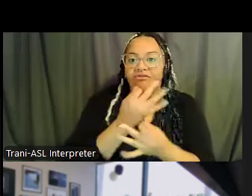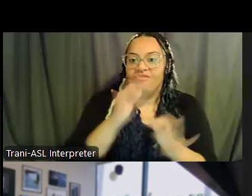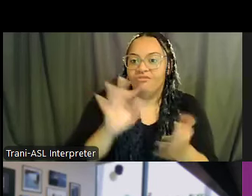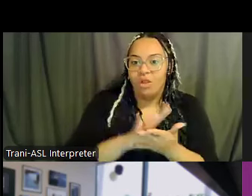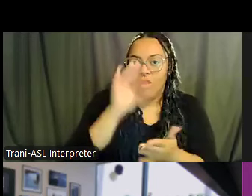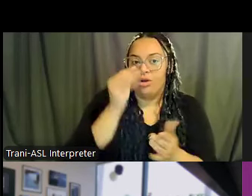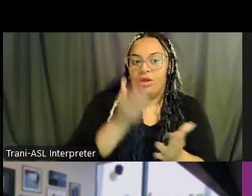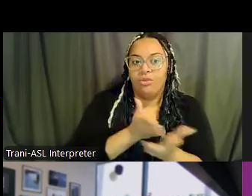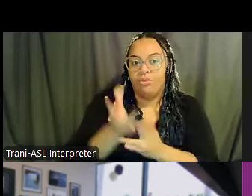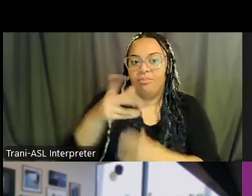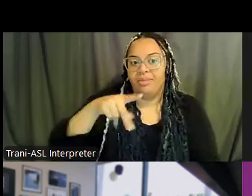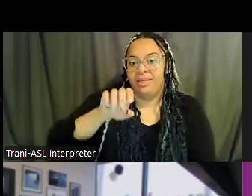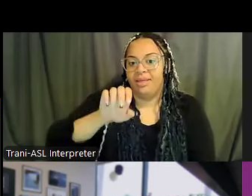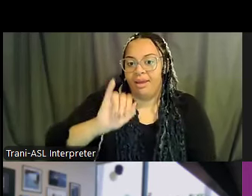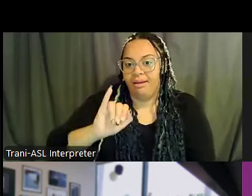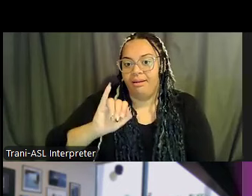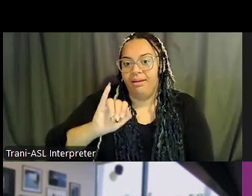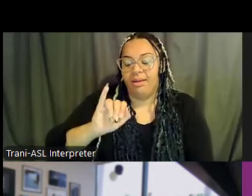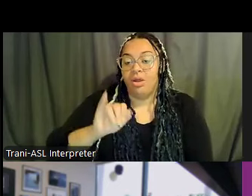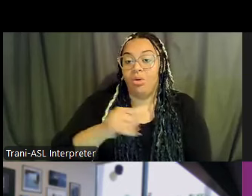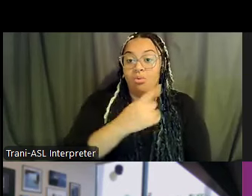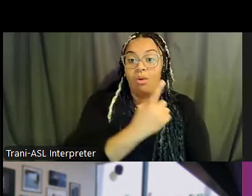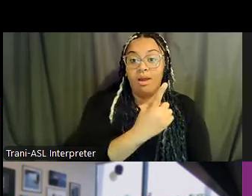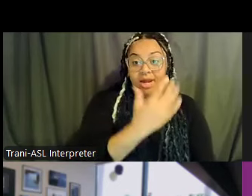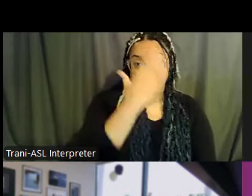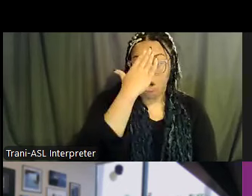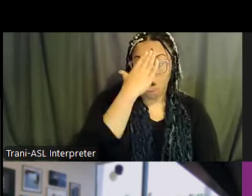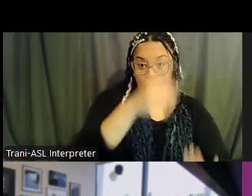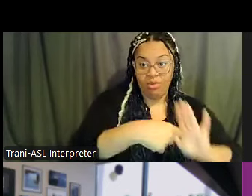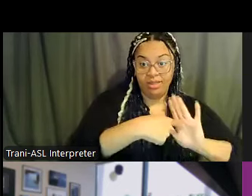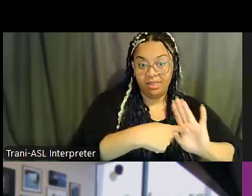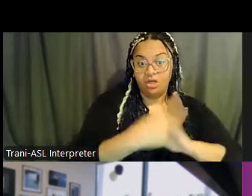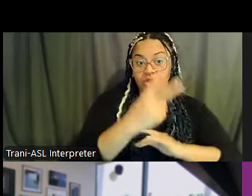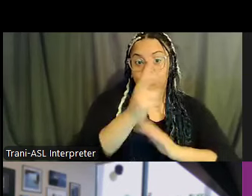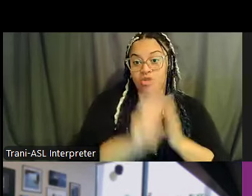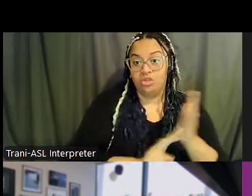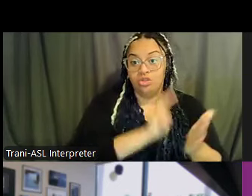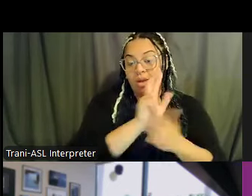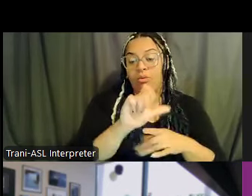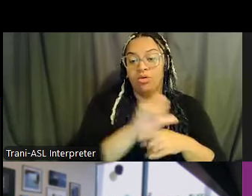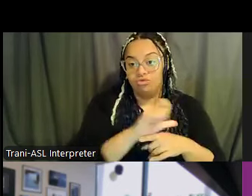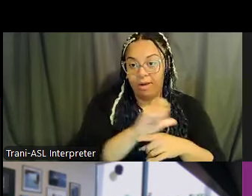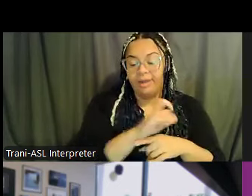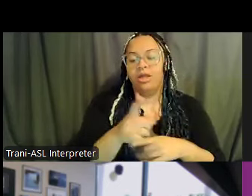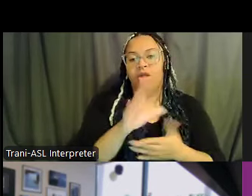PEI. One of them is Know the Signs. It's a 2-hour training that helps attendees learn the